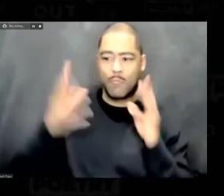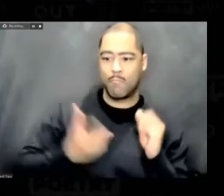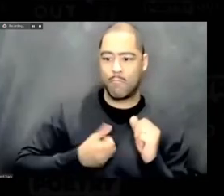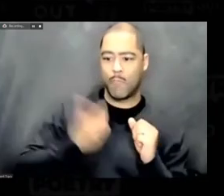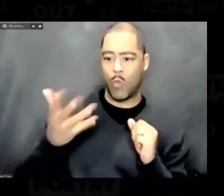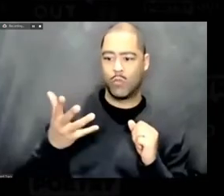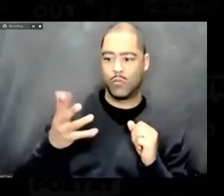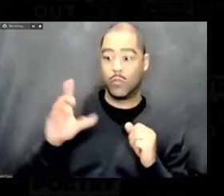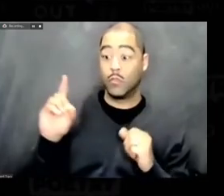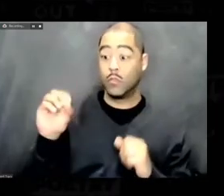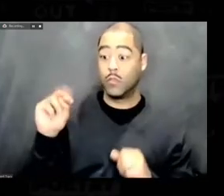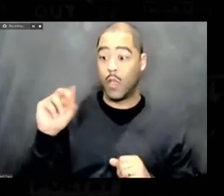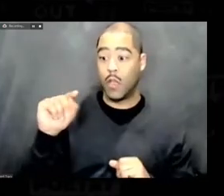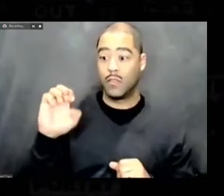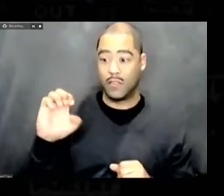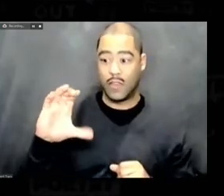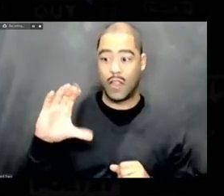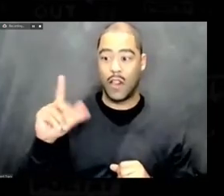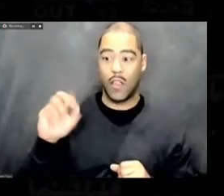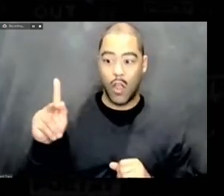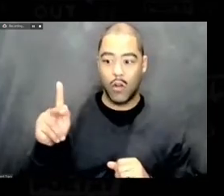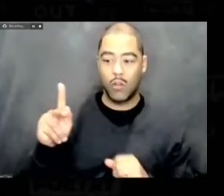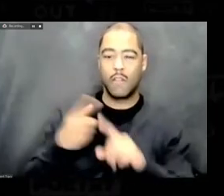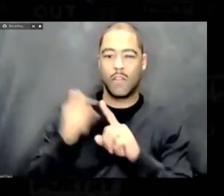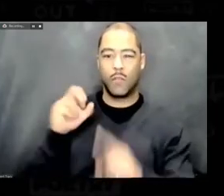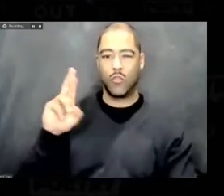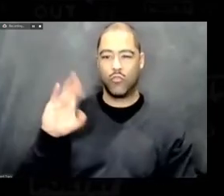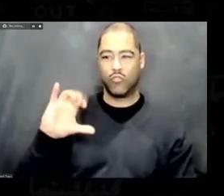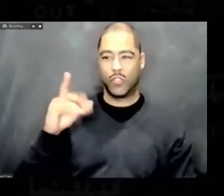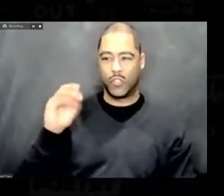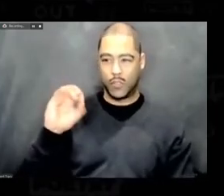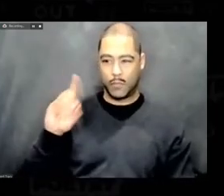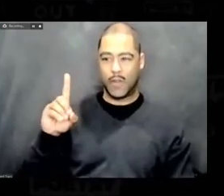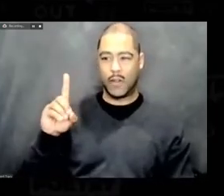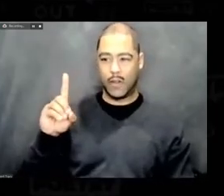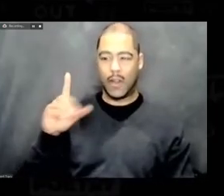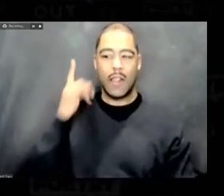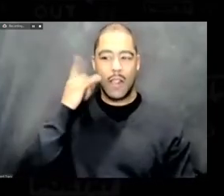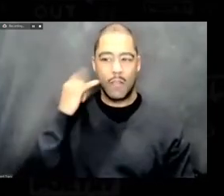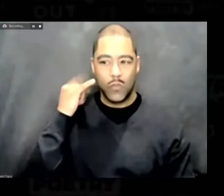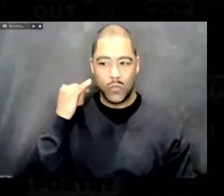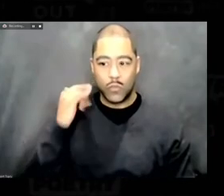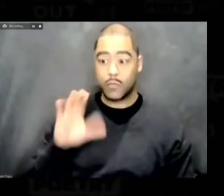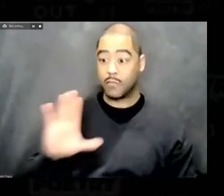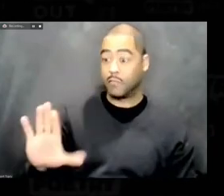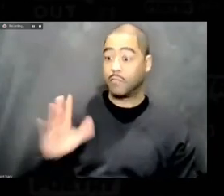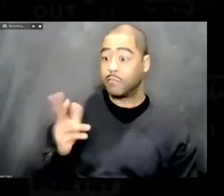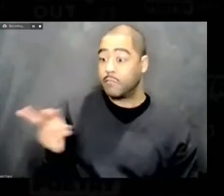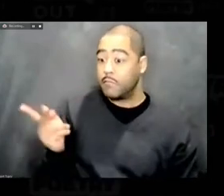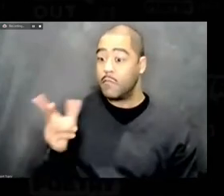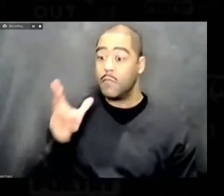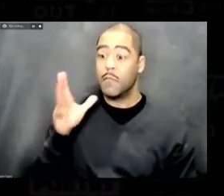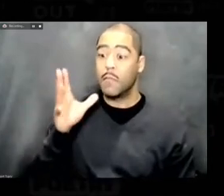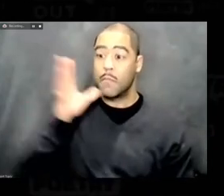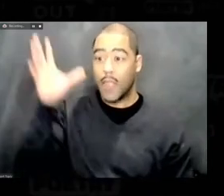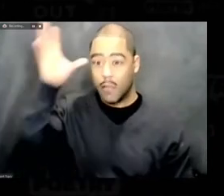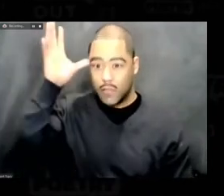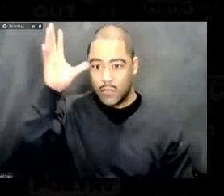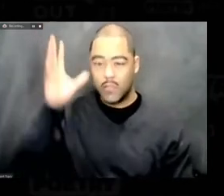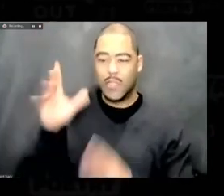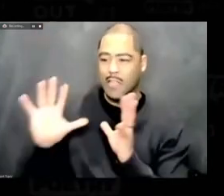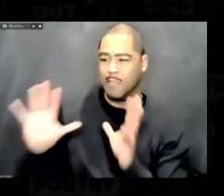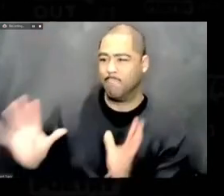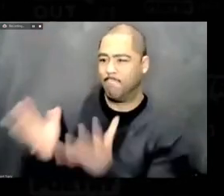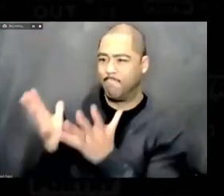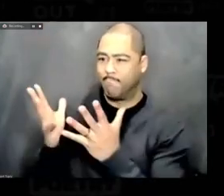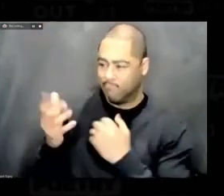Dante Clark is a Richmond, California native, born to two beautiful parents who have nurtured and raised Dante to cultivate